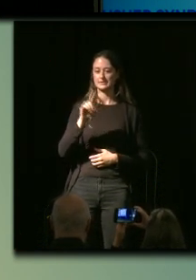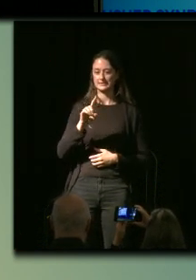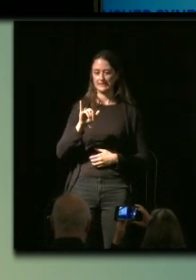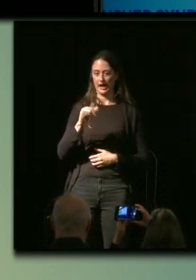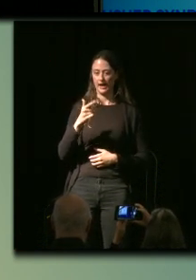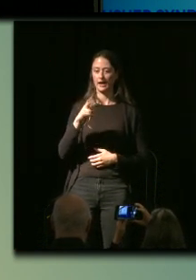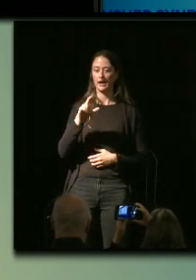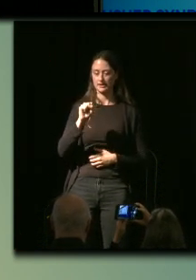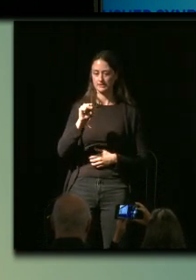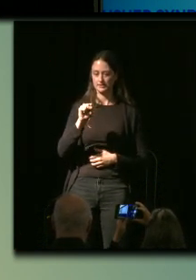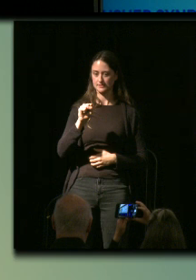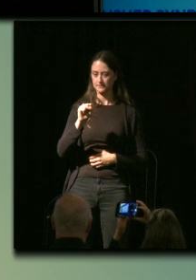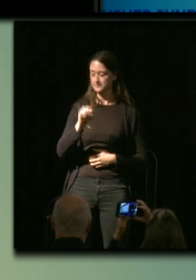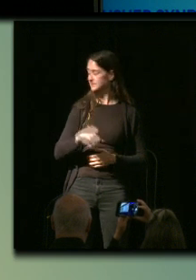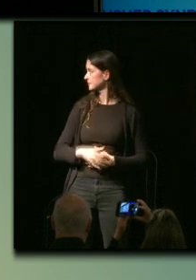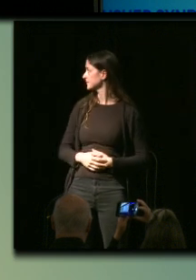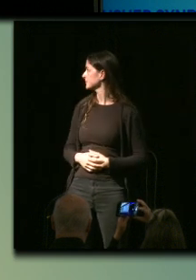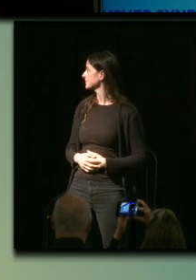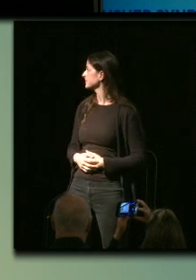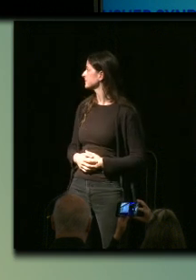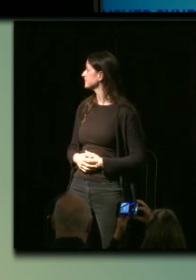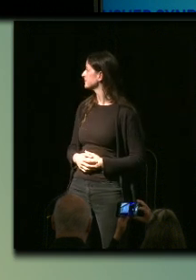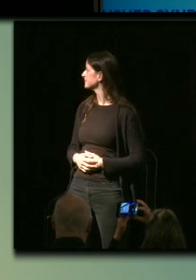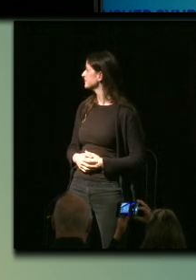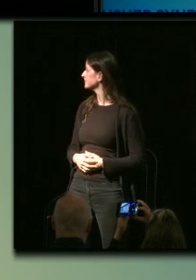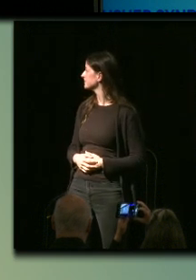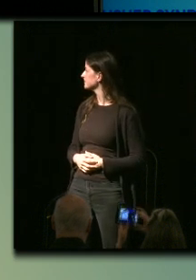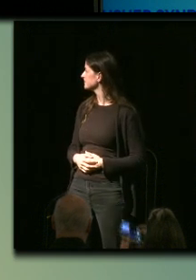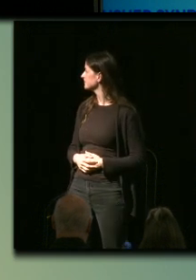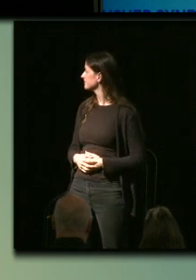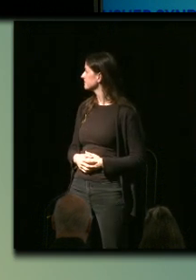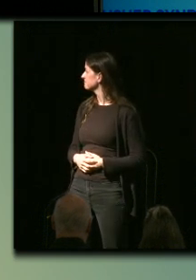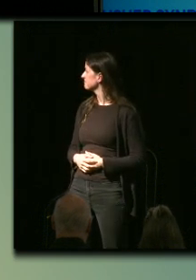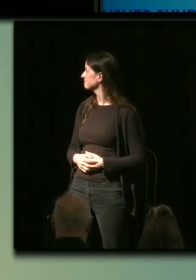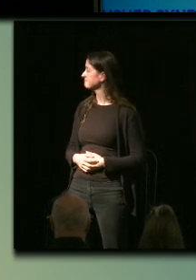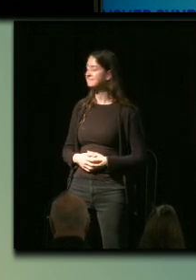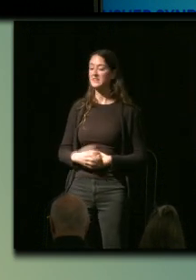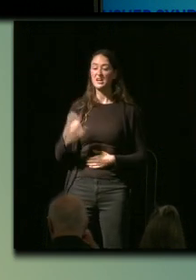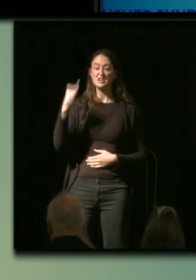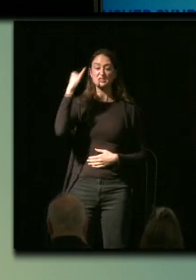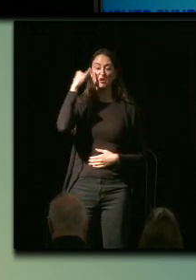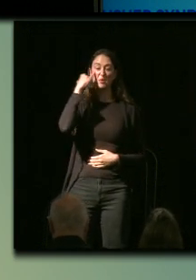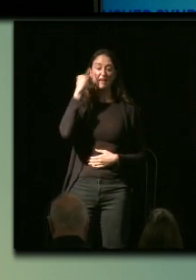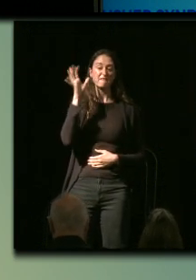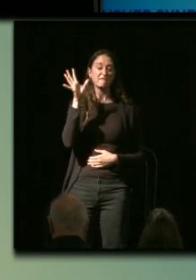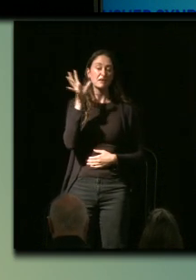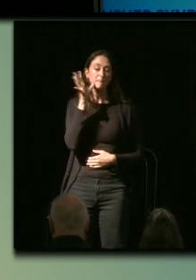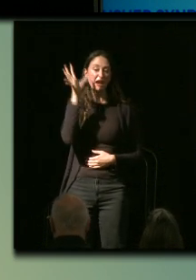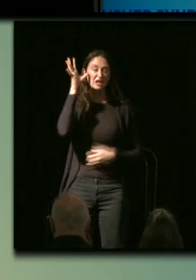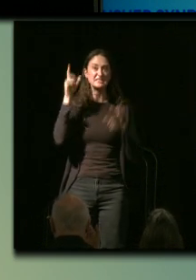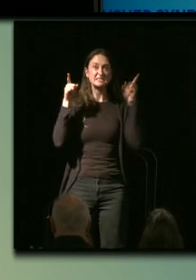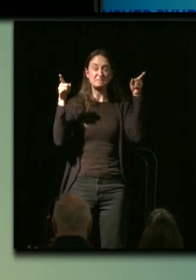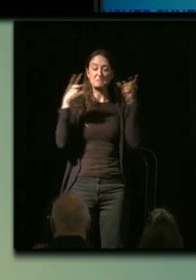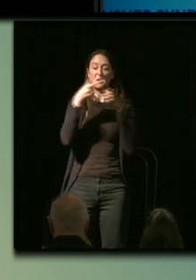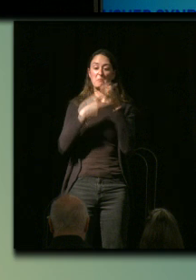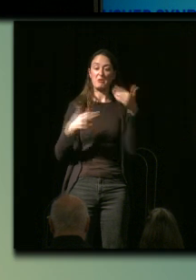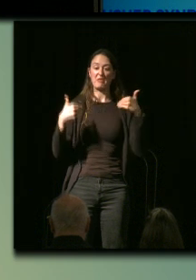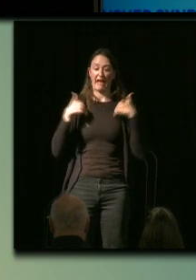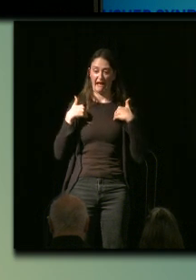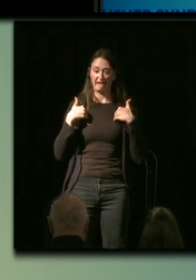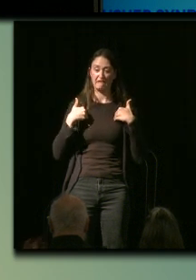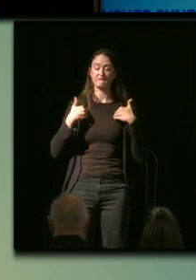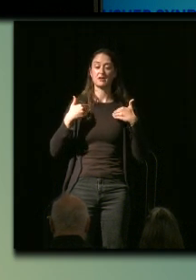This diagram shows that when two carriers have children together, there are four possibilities. They have a 25% chance that they have a child